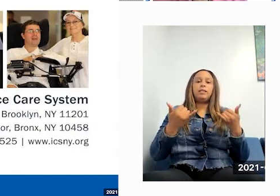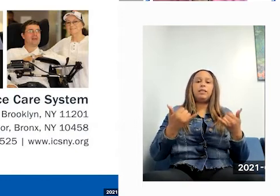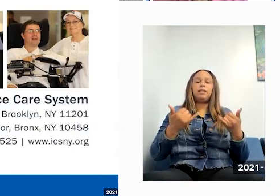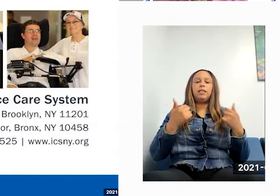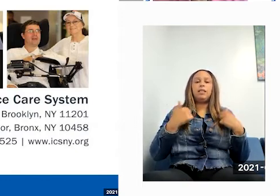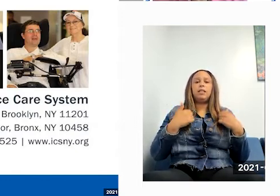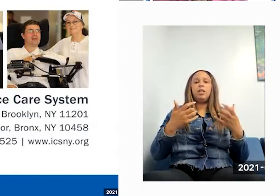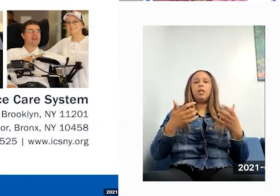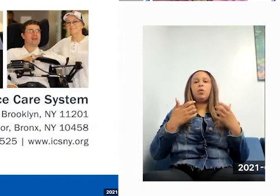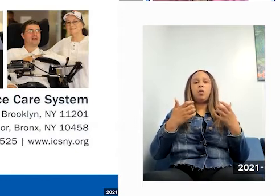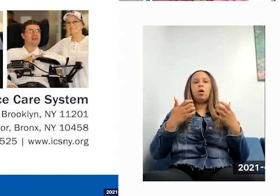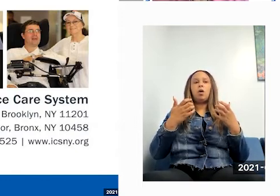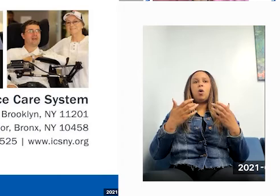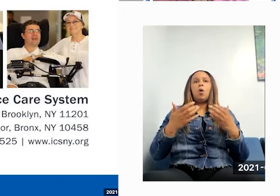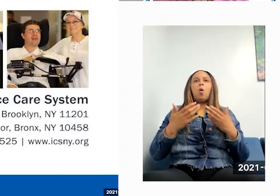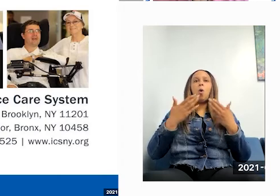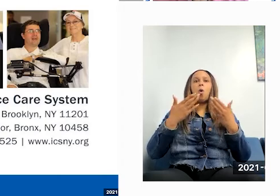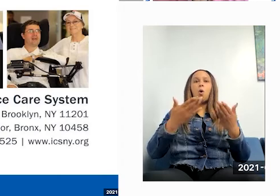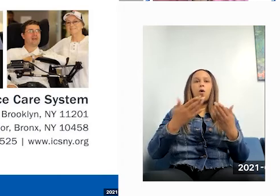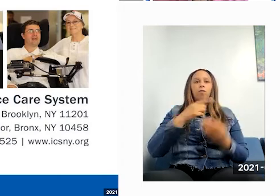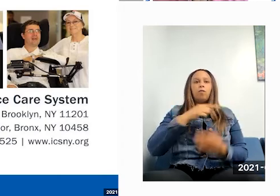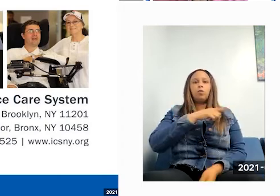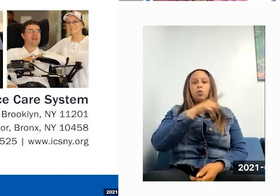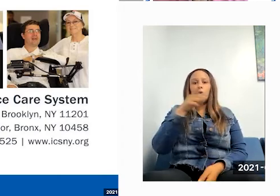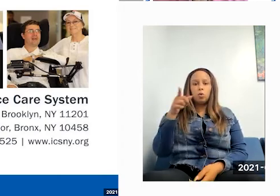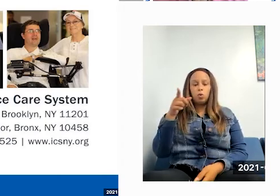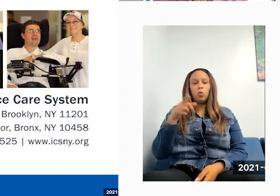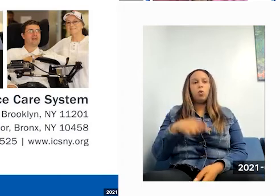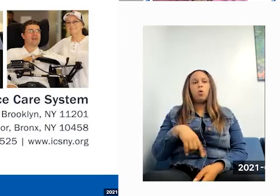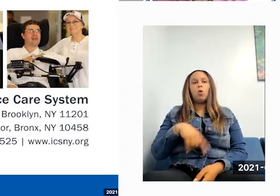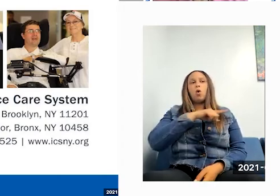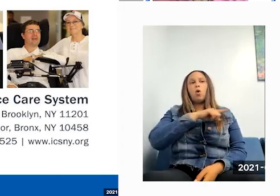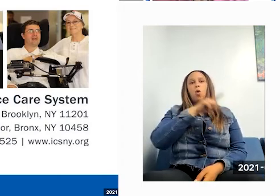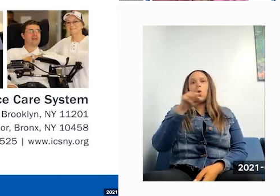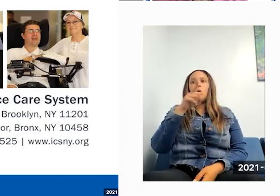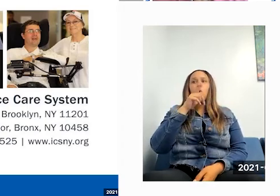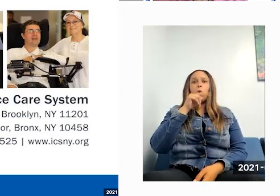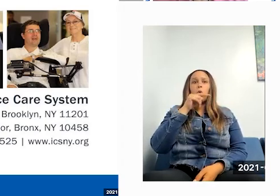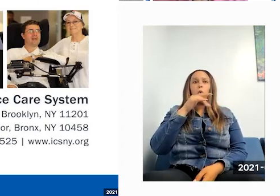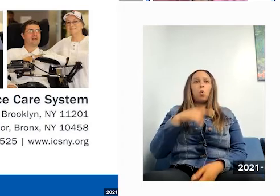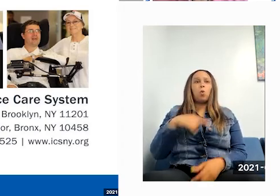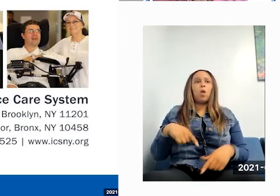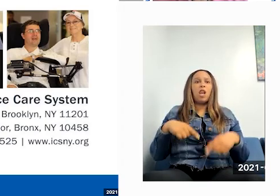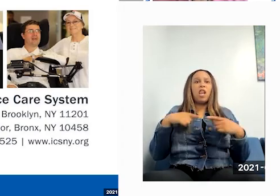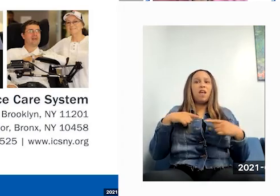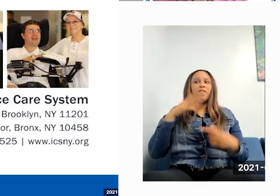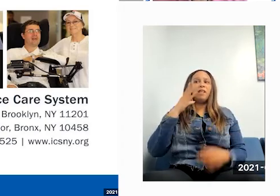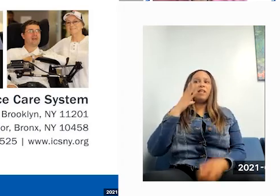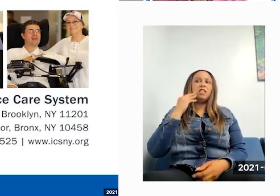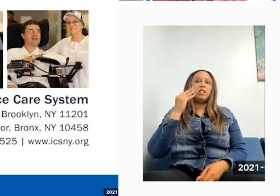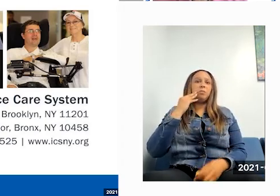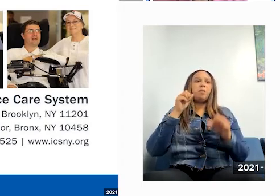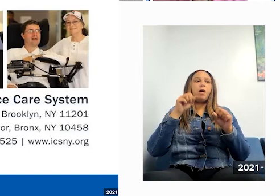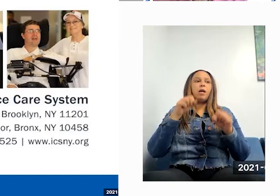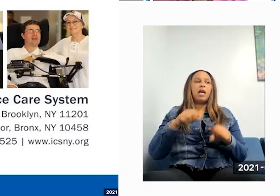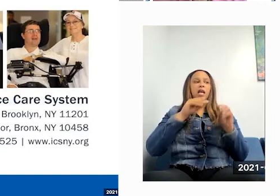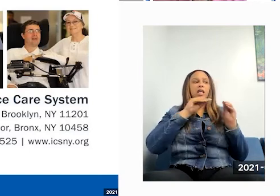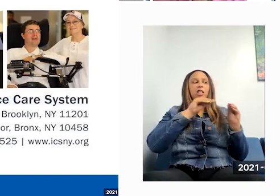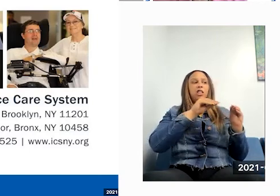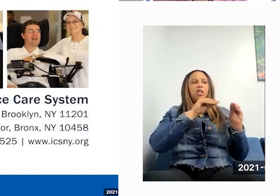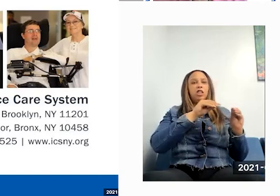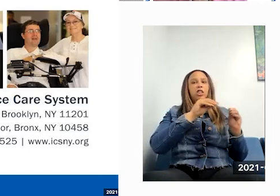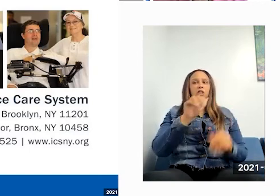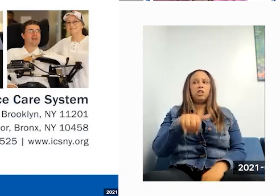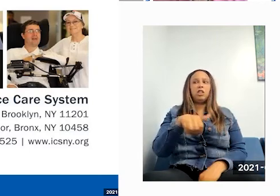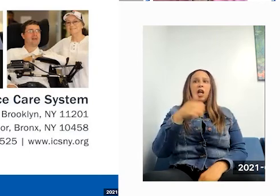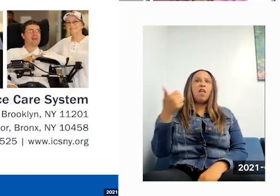all of you that those of you who have the lived experience could probably teach a whole nother seminar on this exact